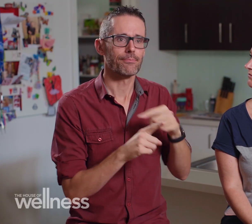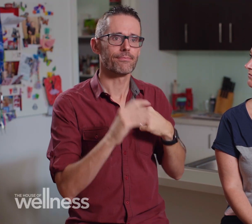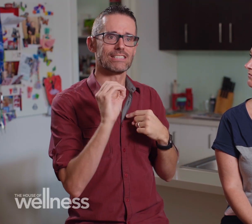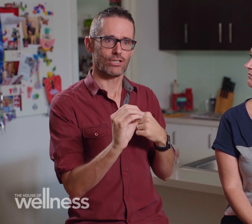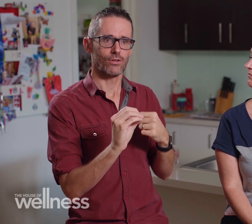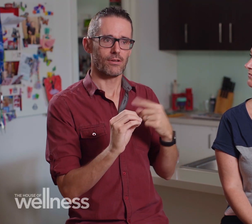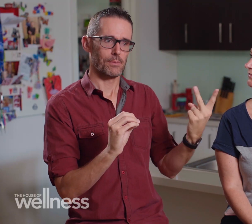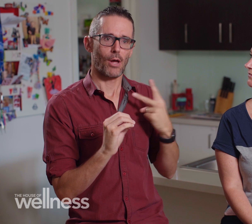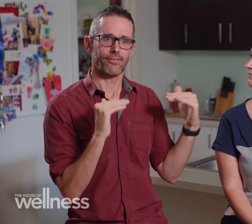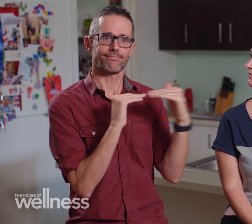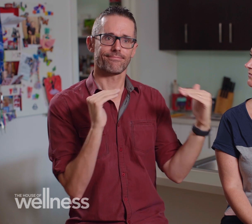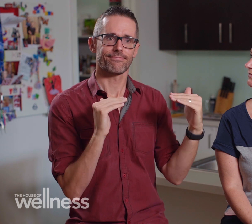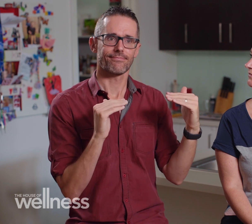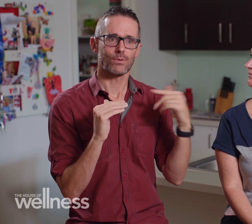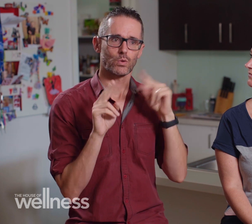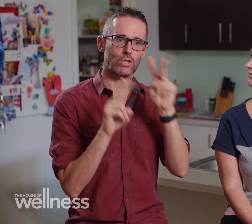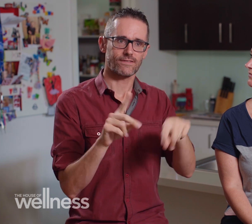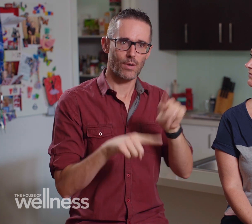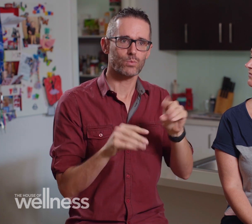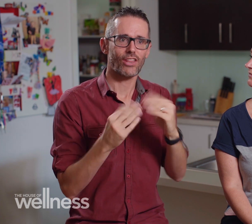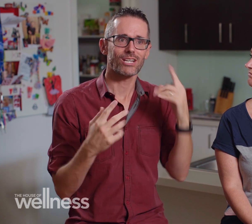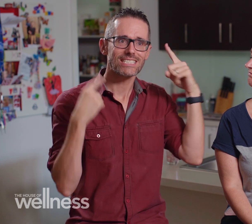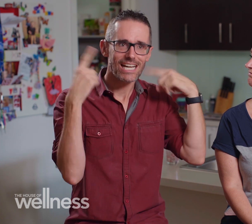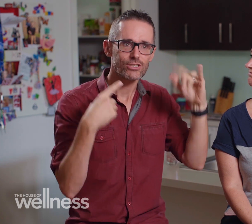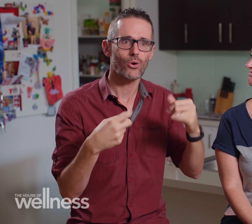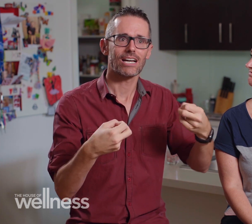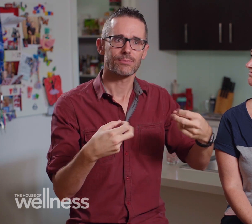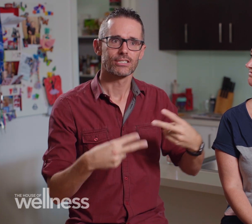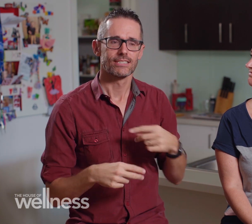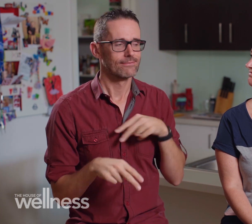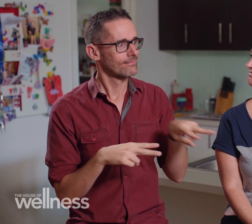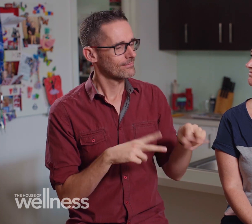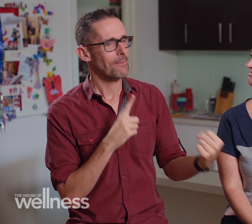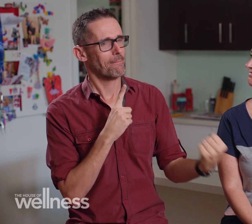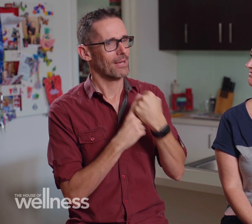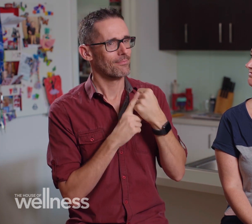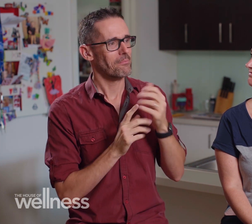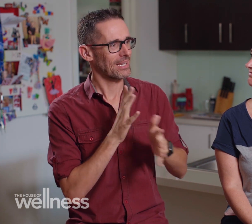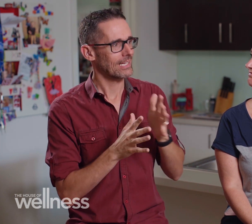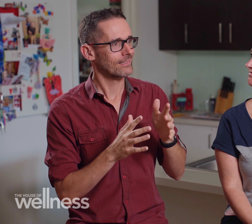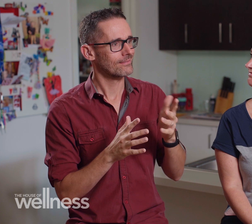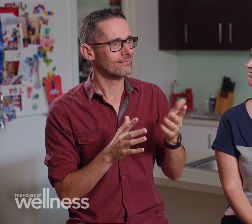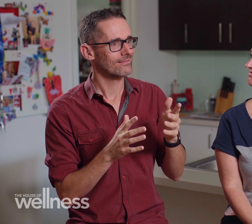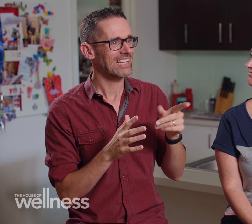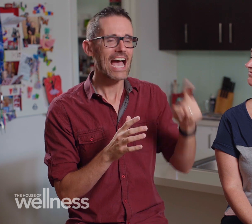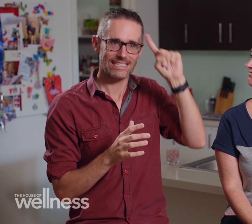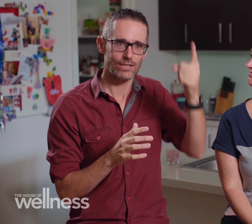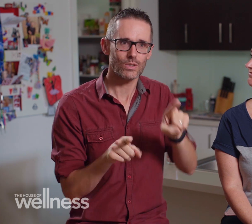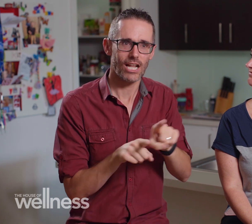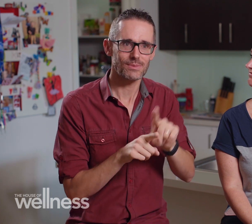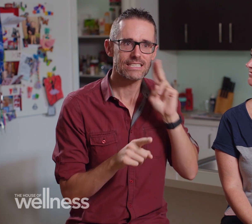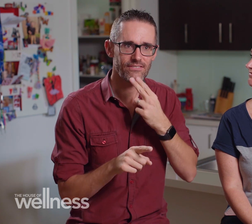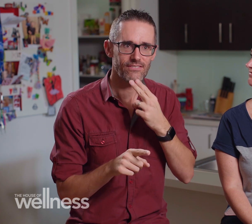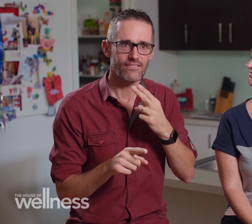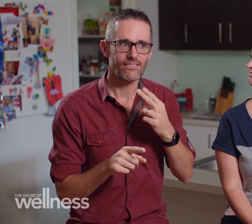understand." And he said, "Well, now we're equal." So we're watching the football without sound or captions. And that really impacted on